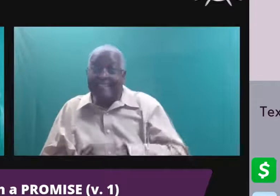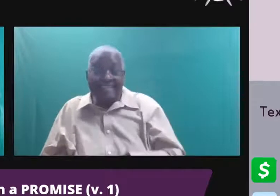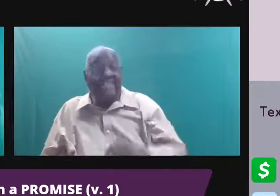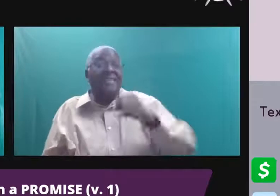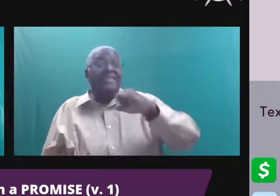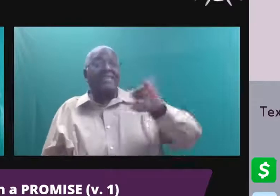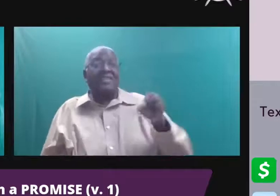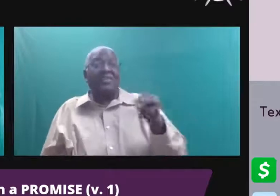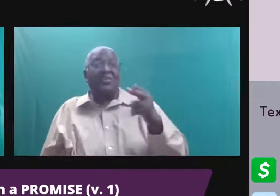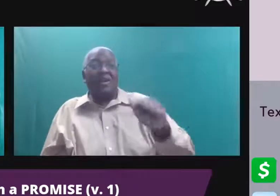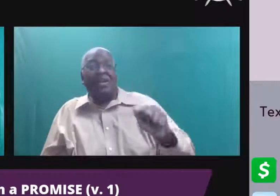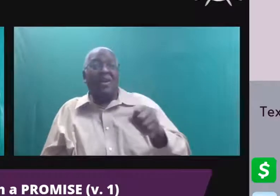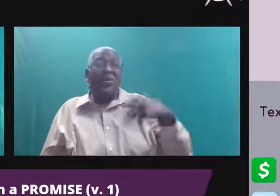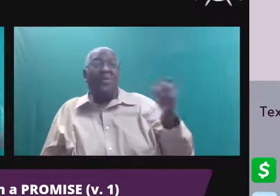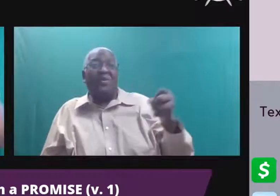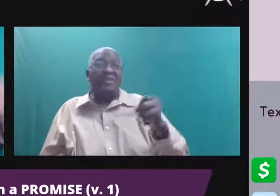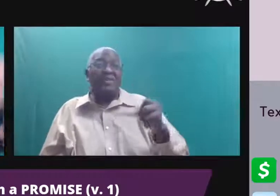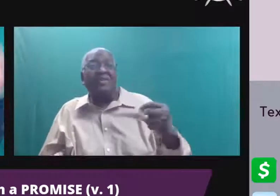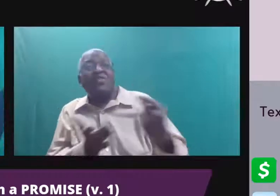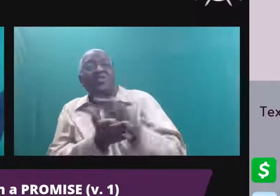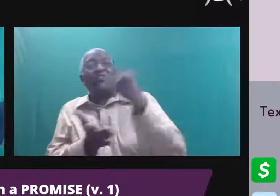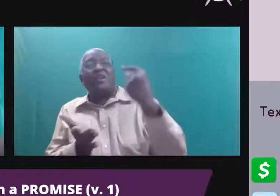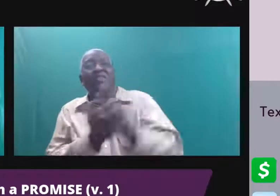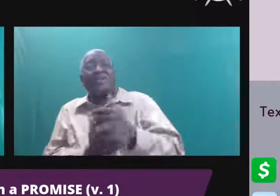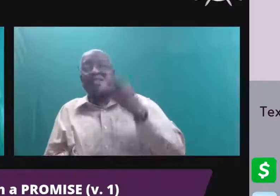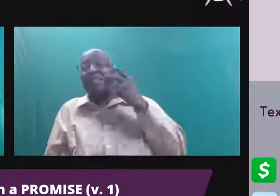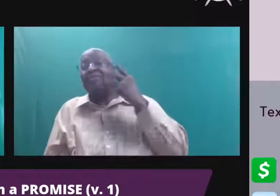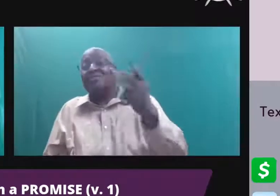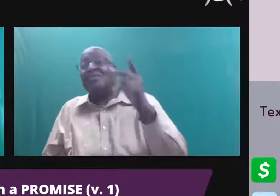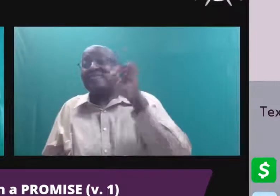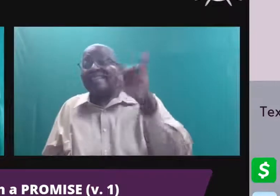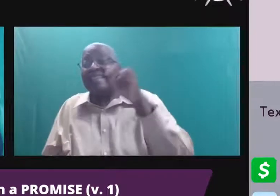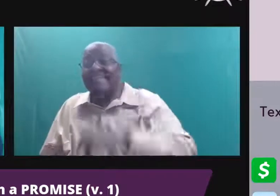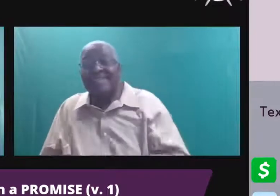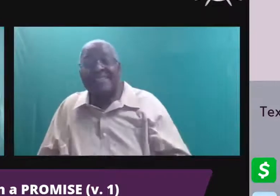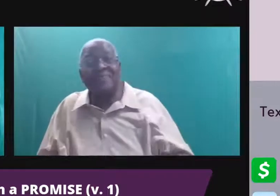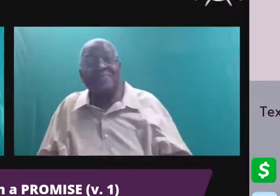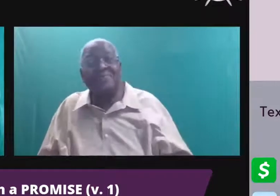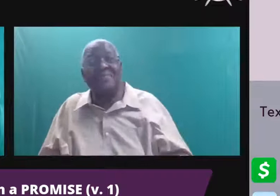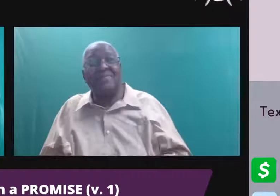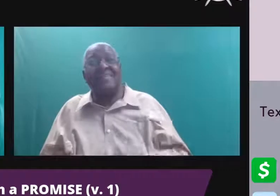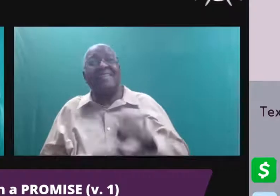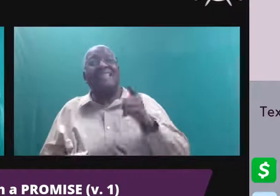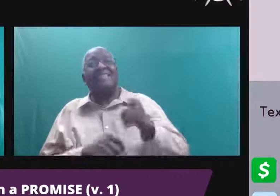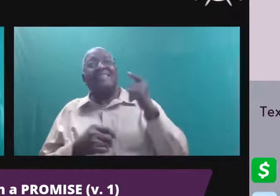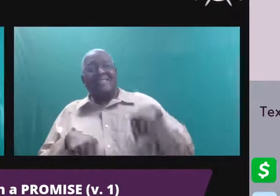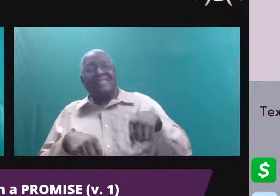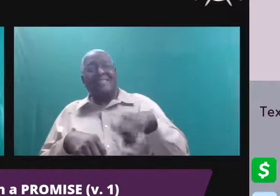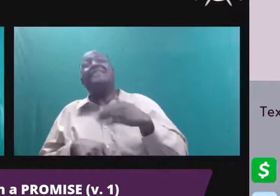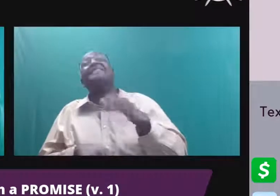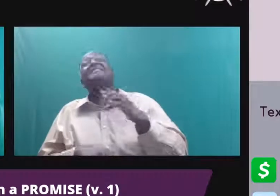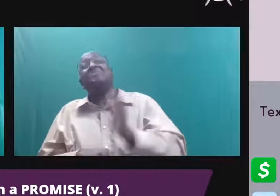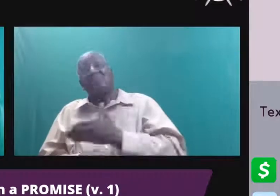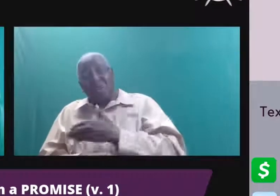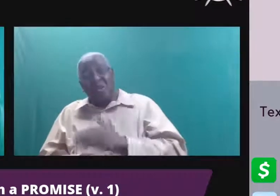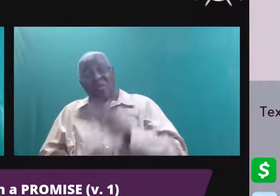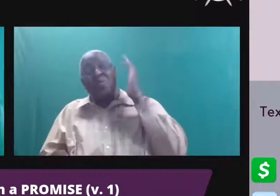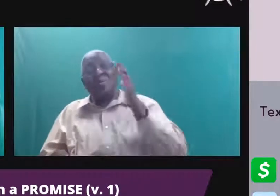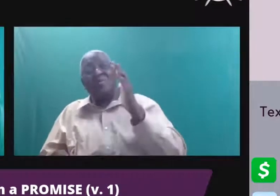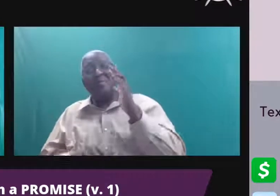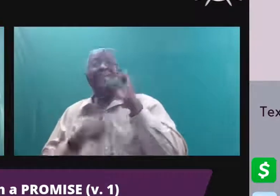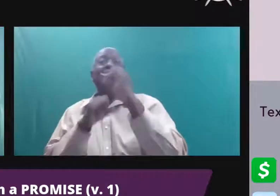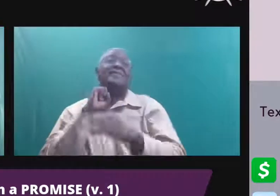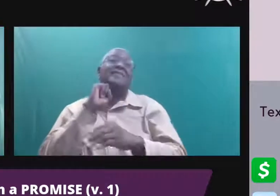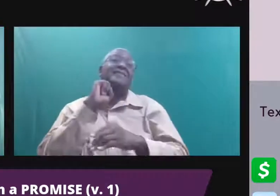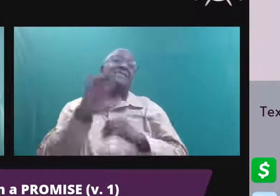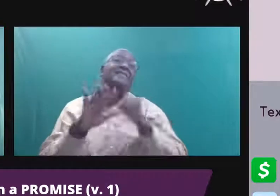see that day. Oh, God, you're going to see that day. In that day, this song's going to be sung. Oh, God,